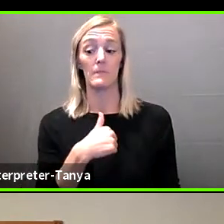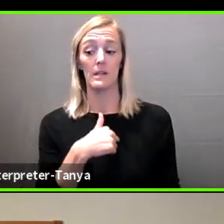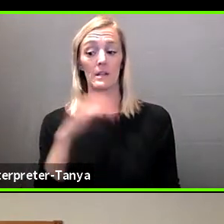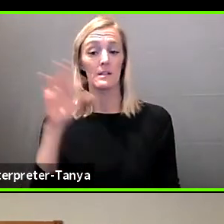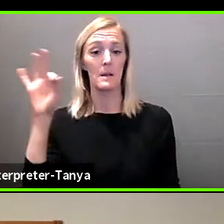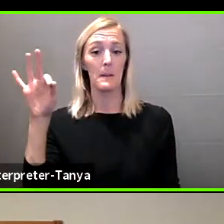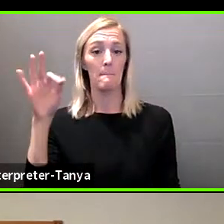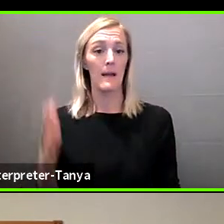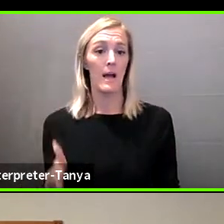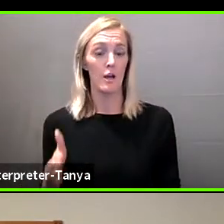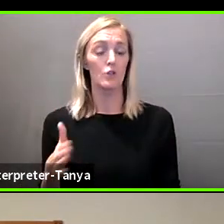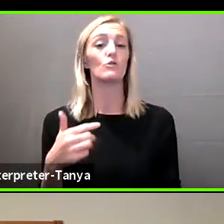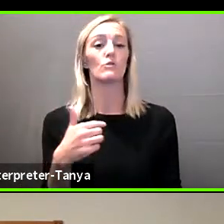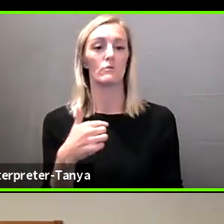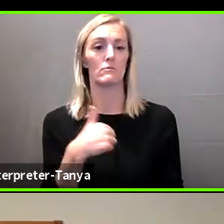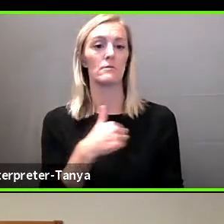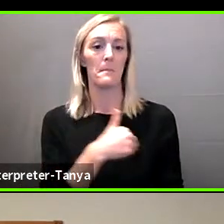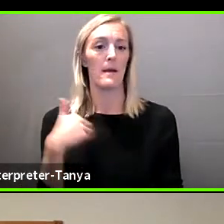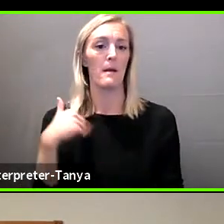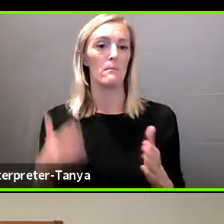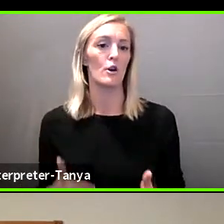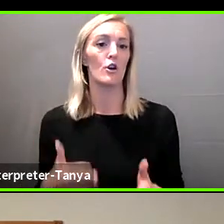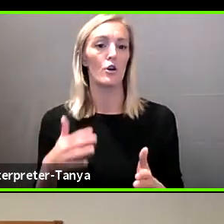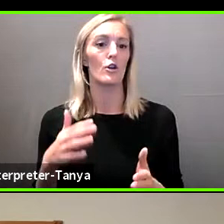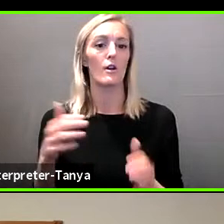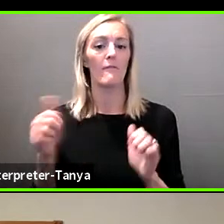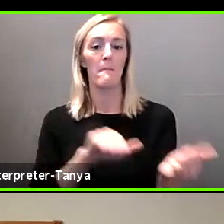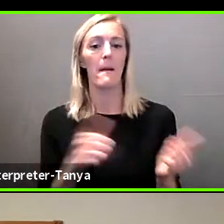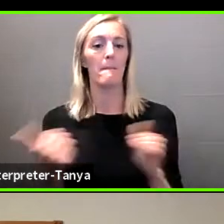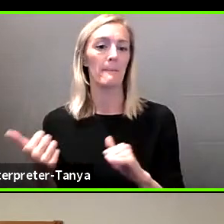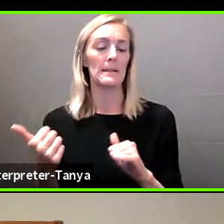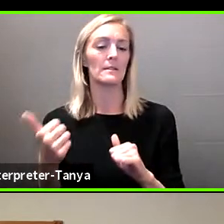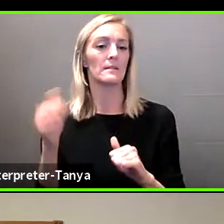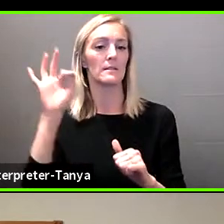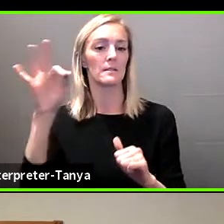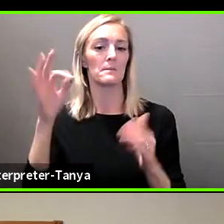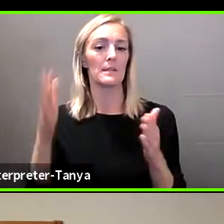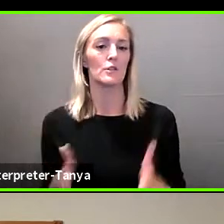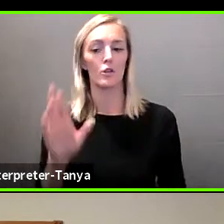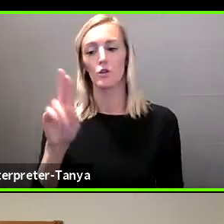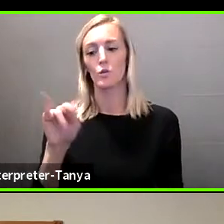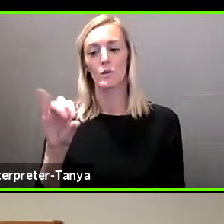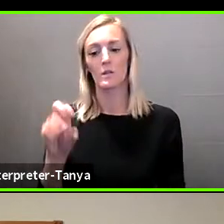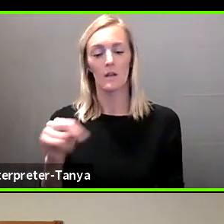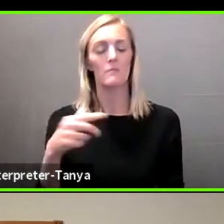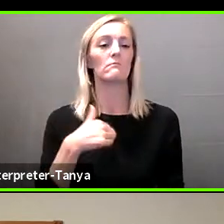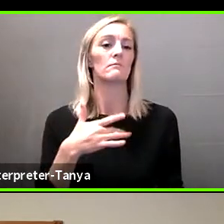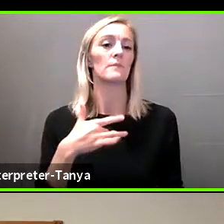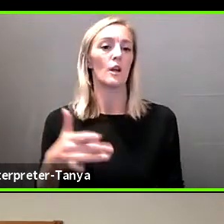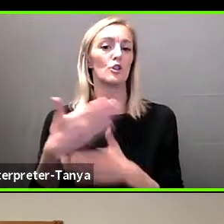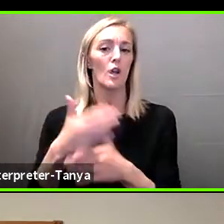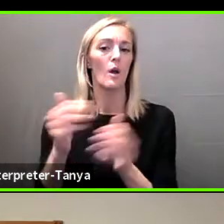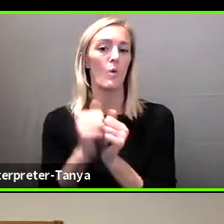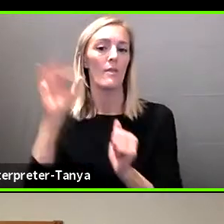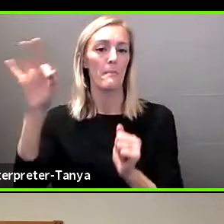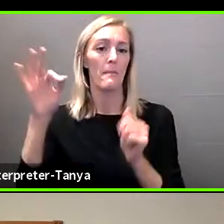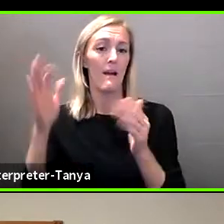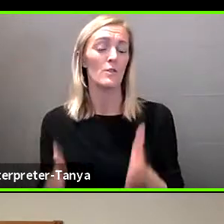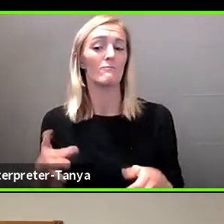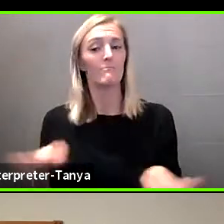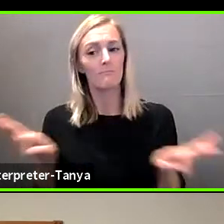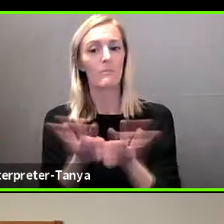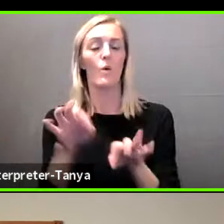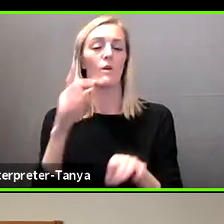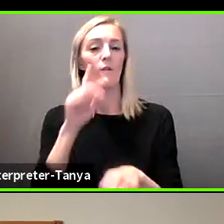pastor, as a member of the Baptist Ministers Union, I share with the pastors that it's going to be important for them to